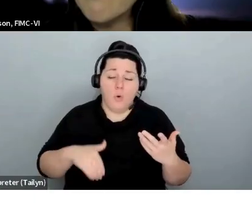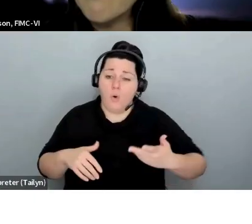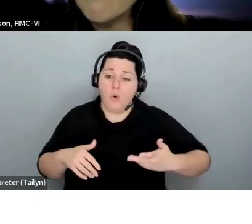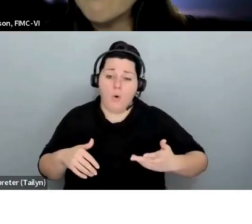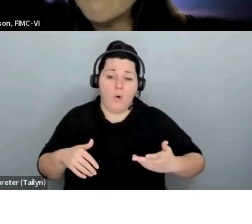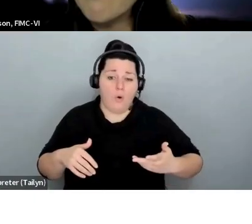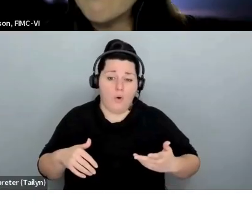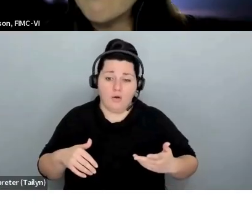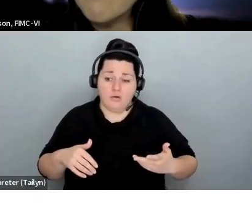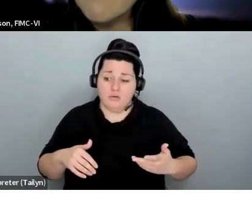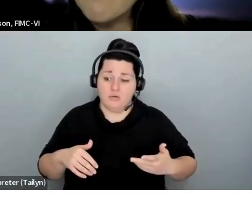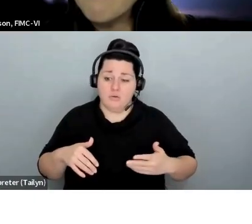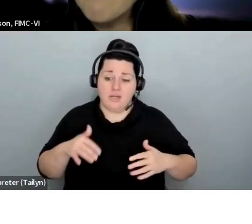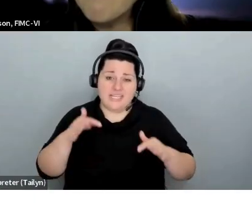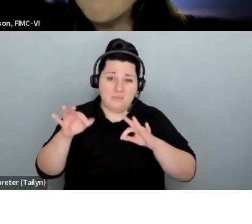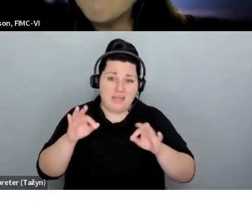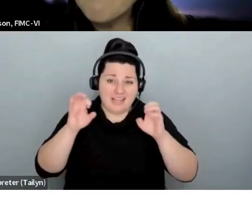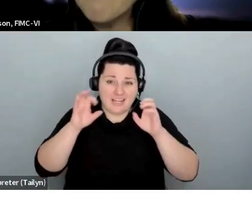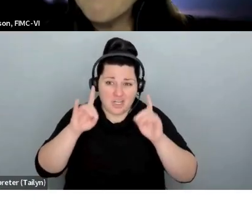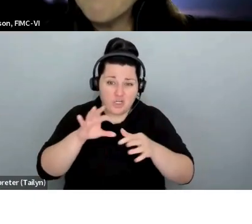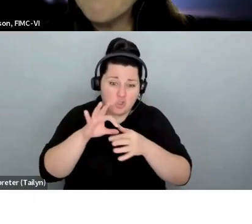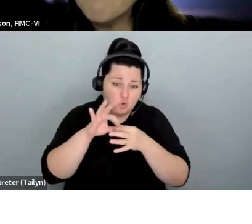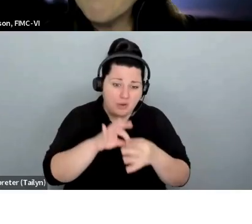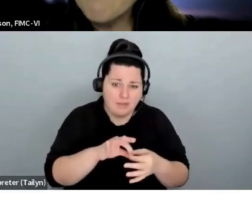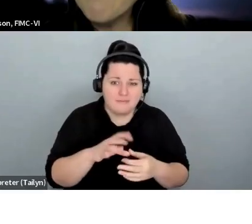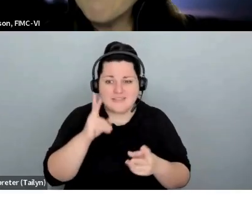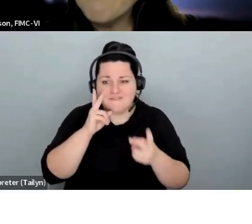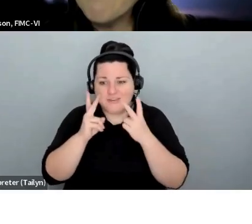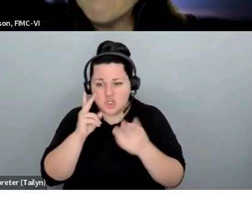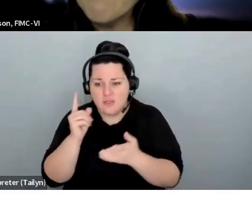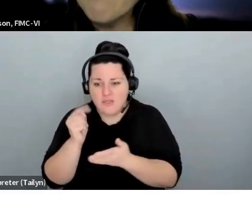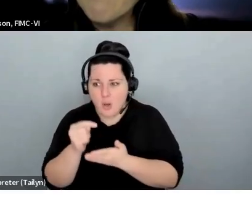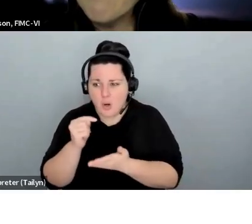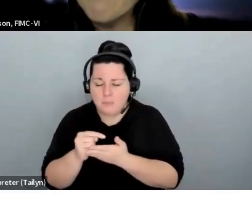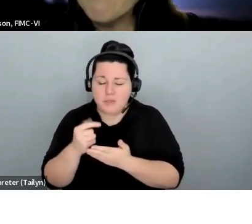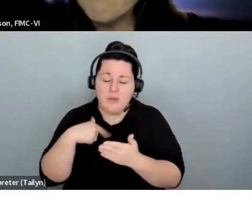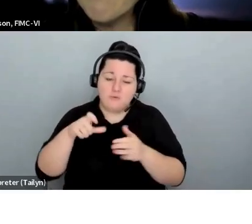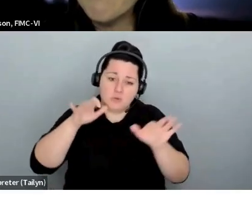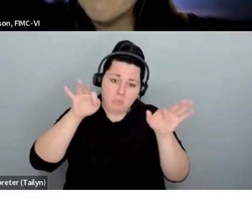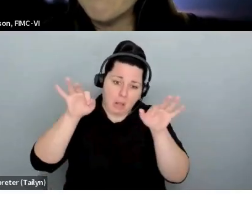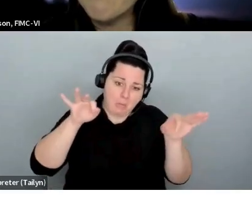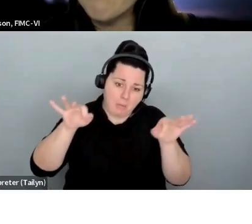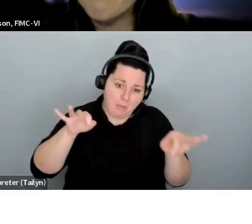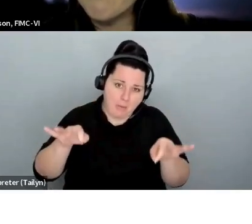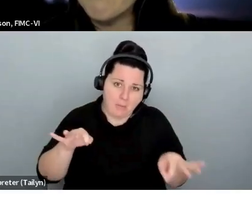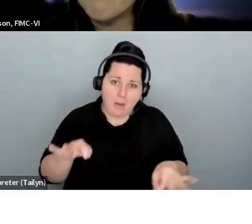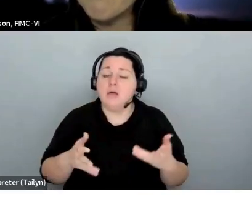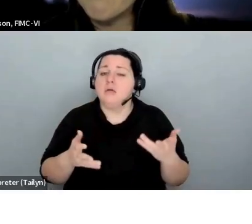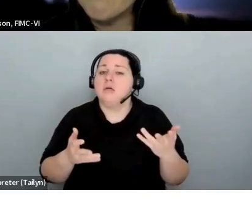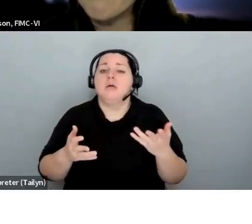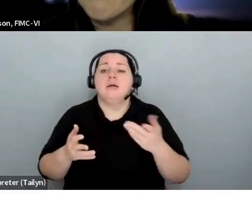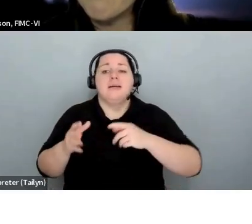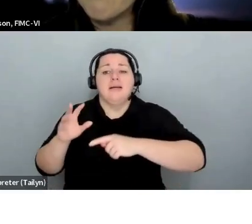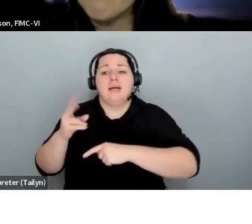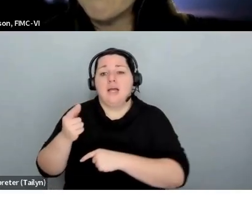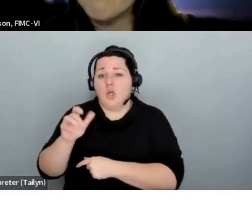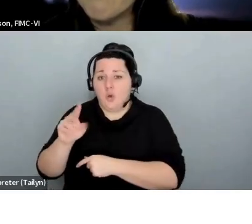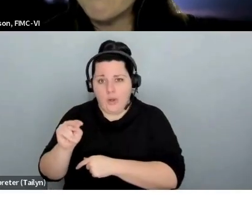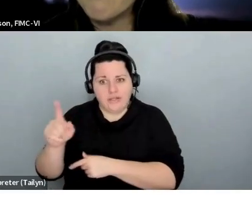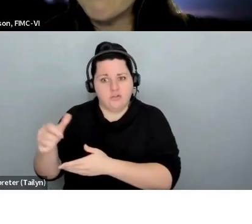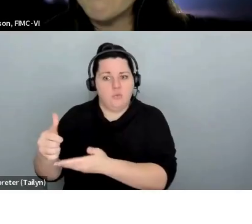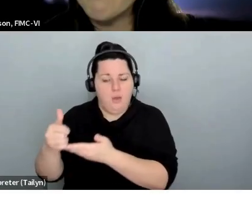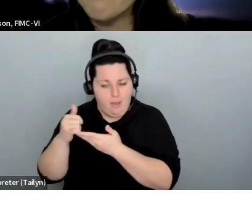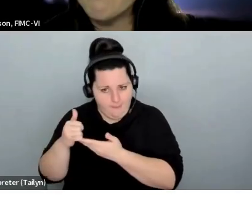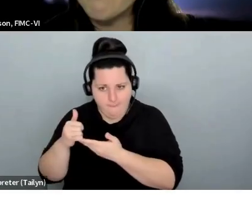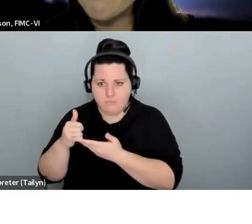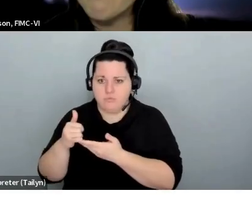explaining educational relevance and vision therapy and all of the things. And Gwen very kindly helped and assisted us